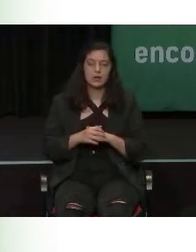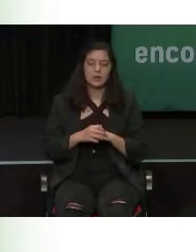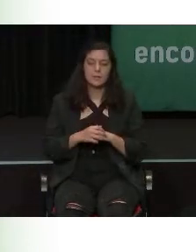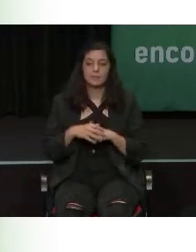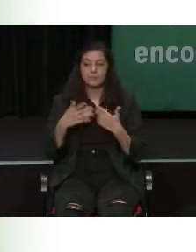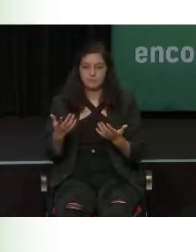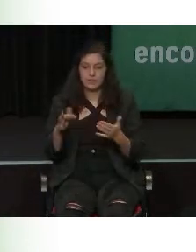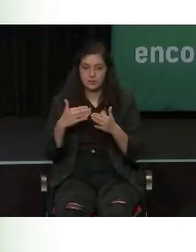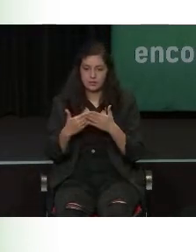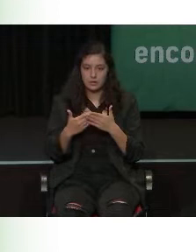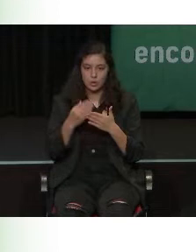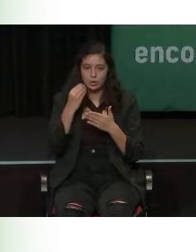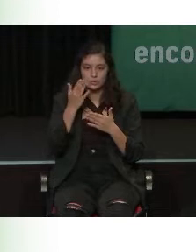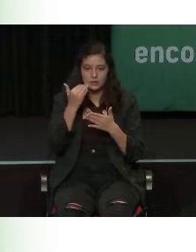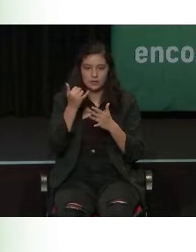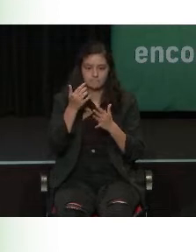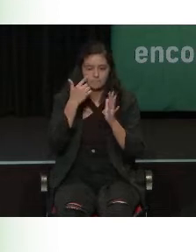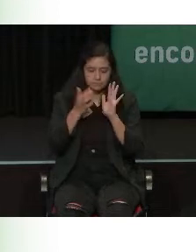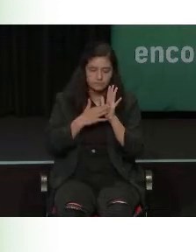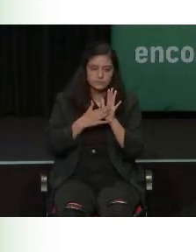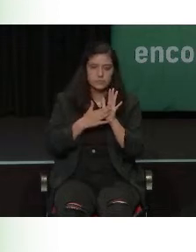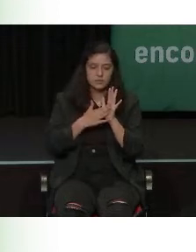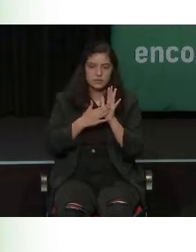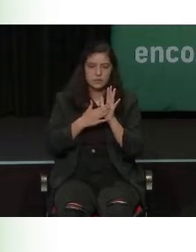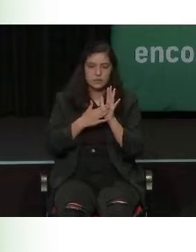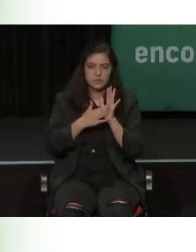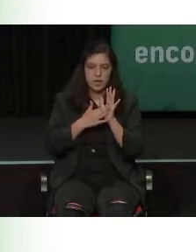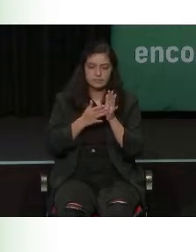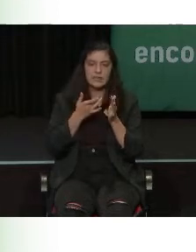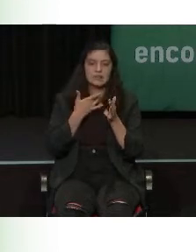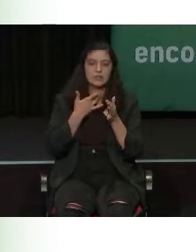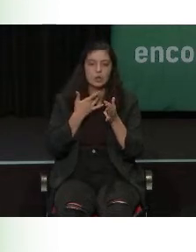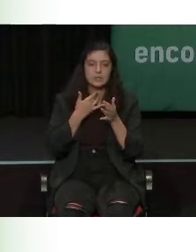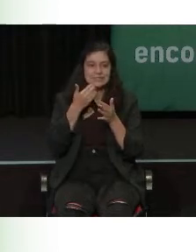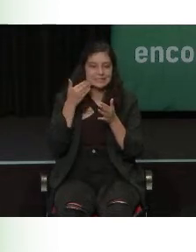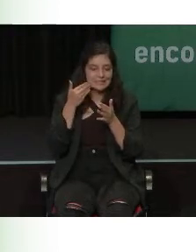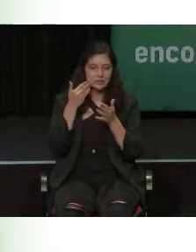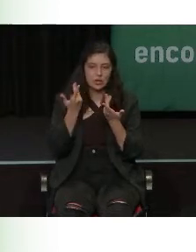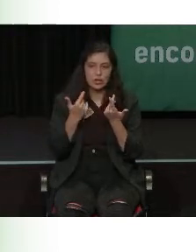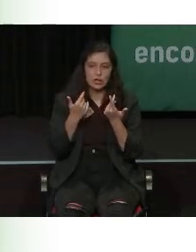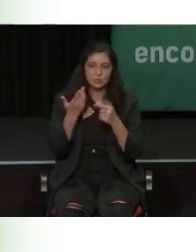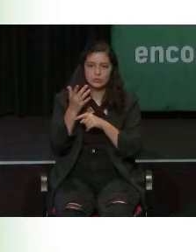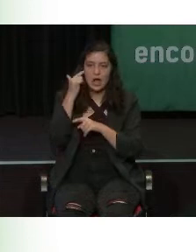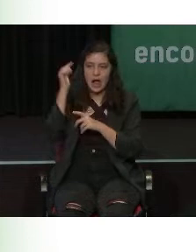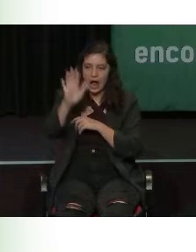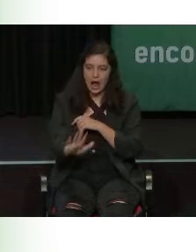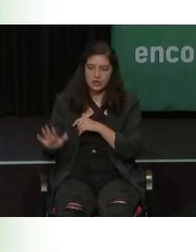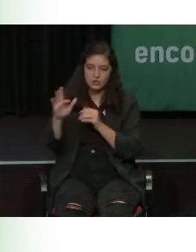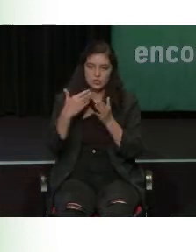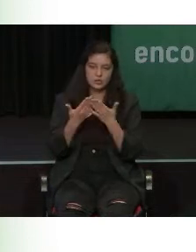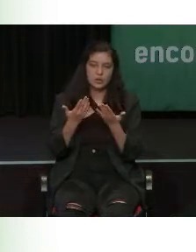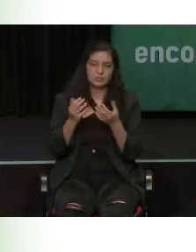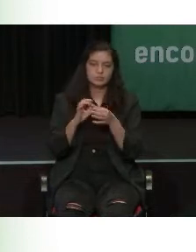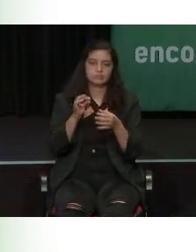move towards trying to really identify early lesions in the thyroid in some parts of Asia, and this led to a massive increase